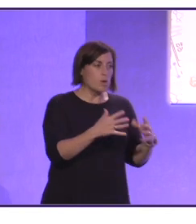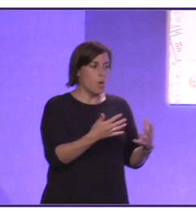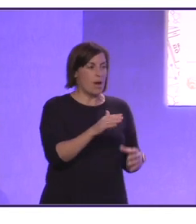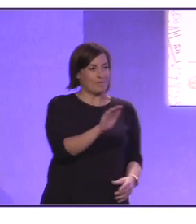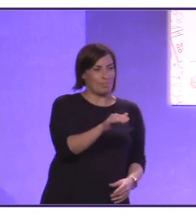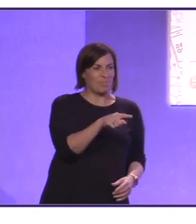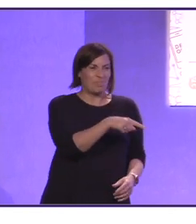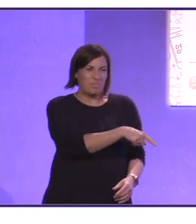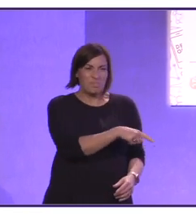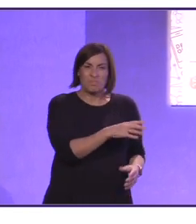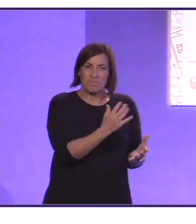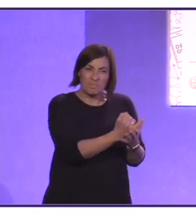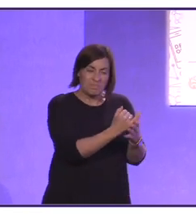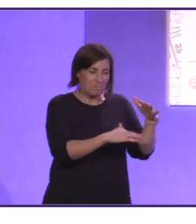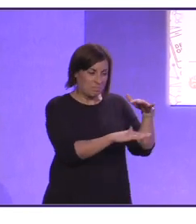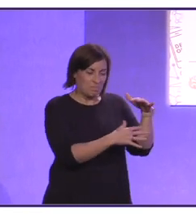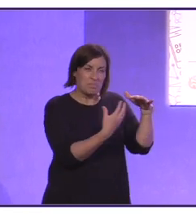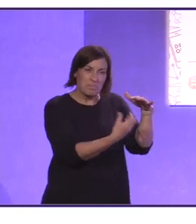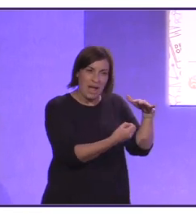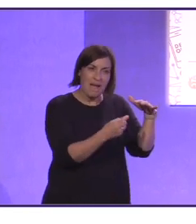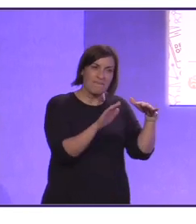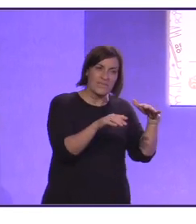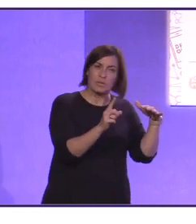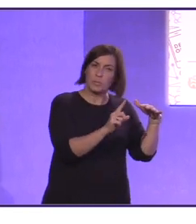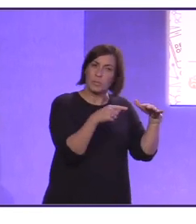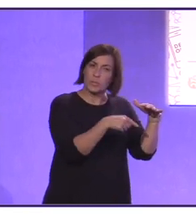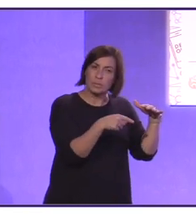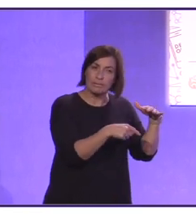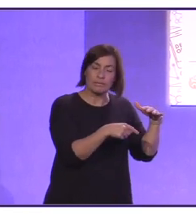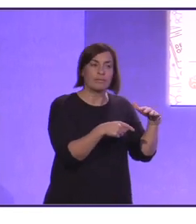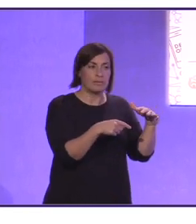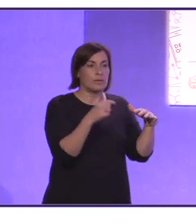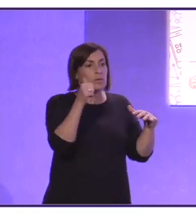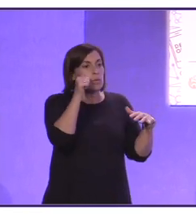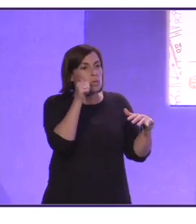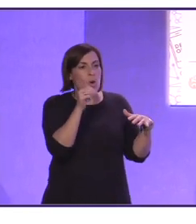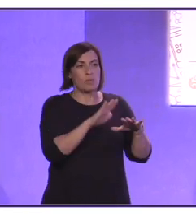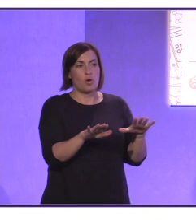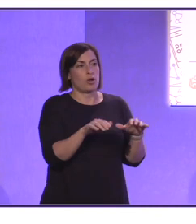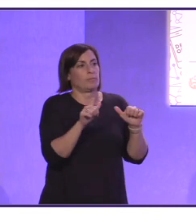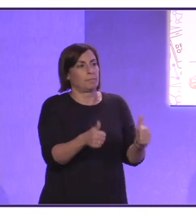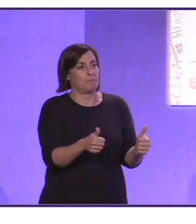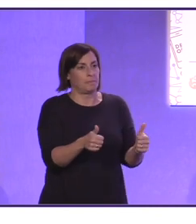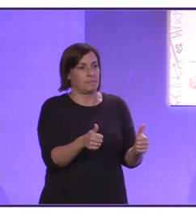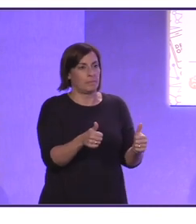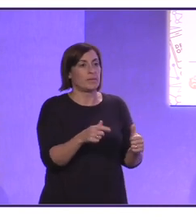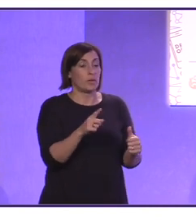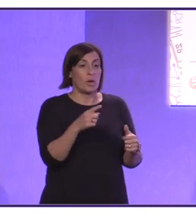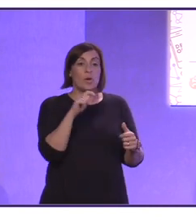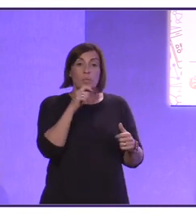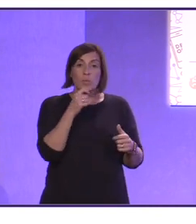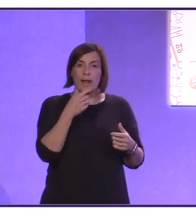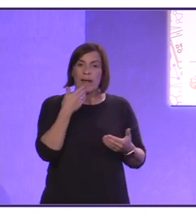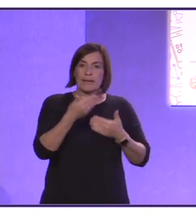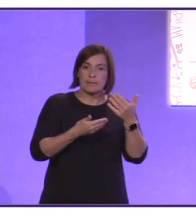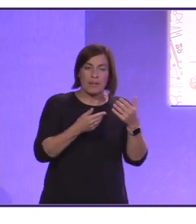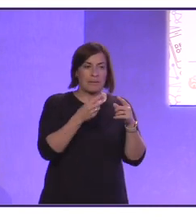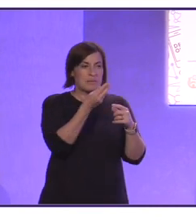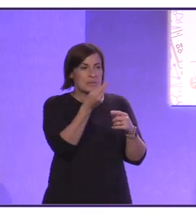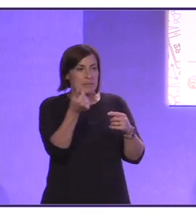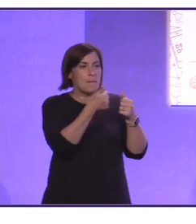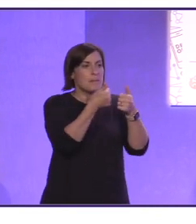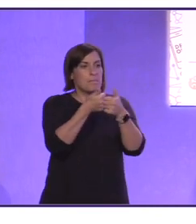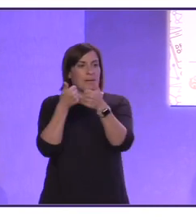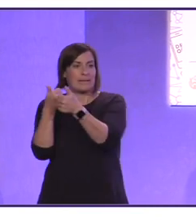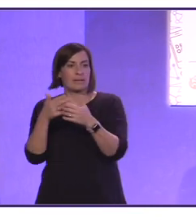someone because I know that something is wrong. Something is happening that is not okay. We're gonna look at some companies where this has happened and people have not said it's